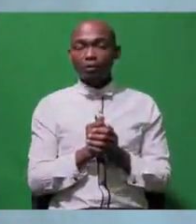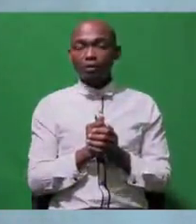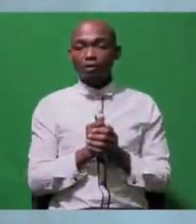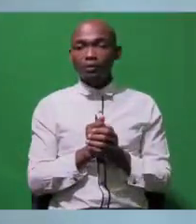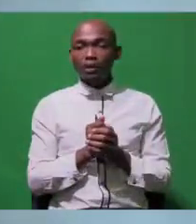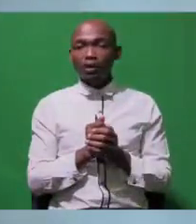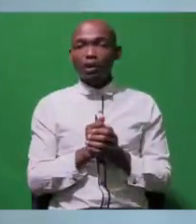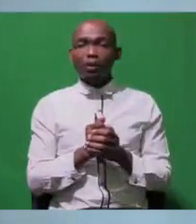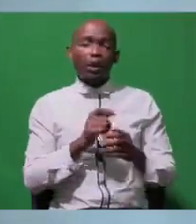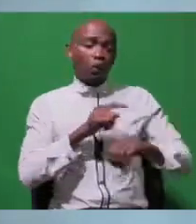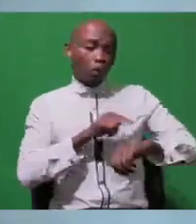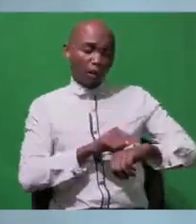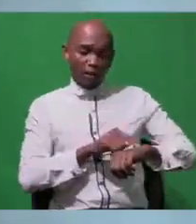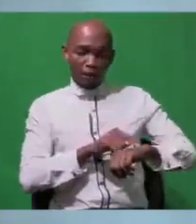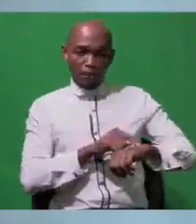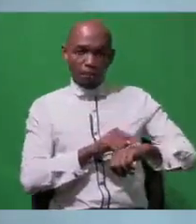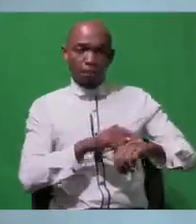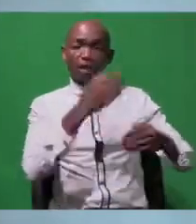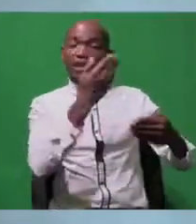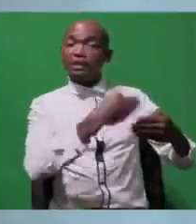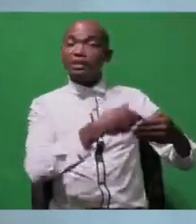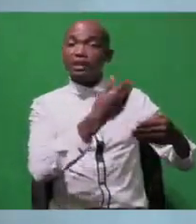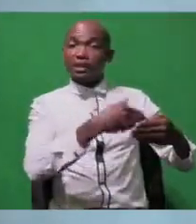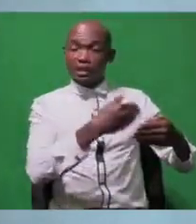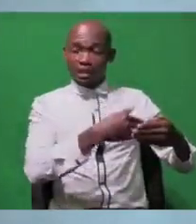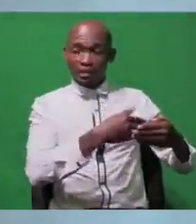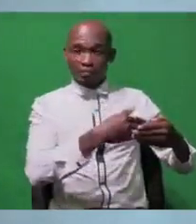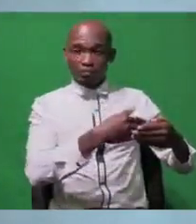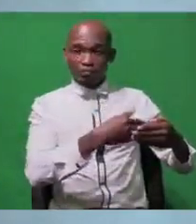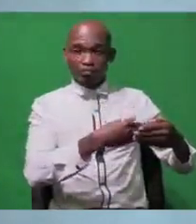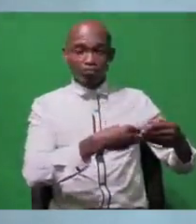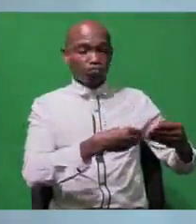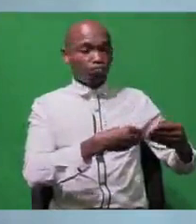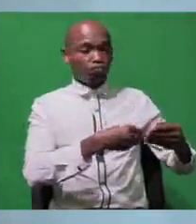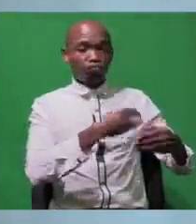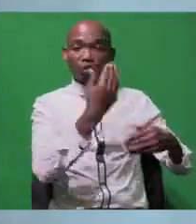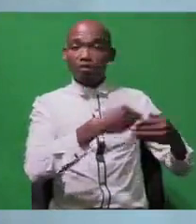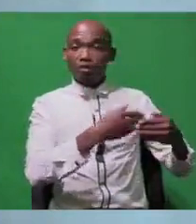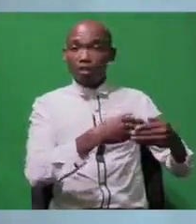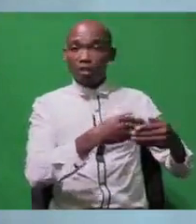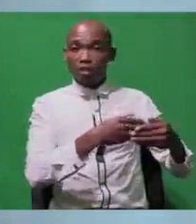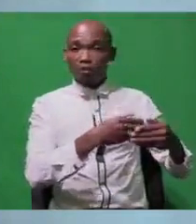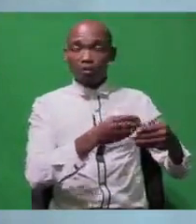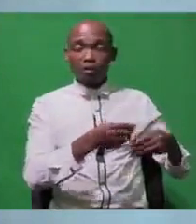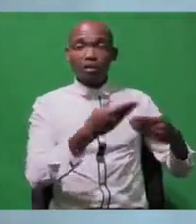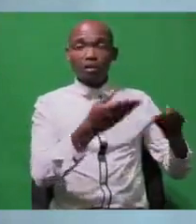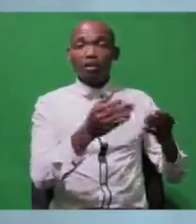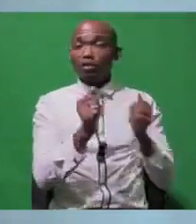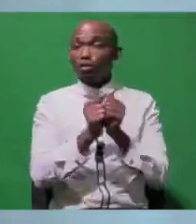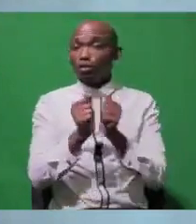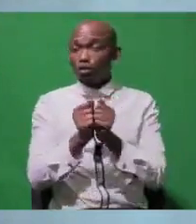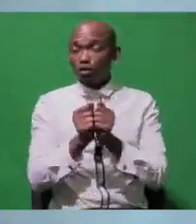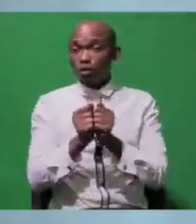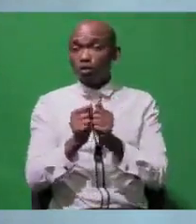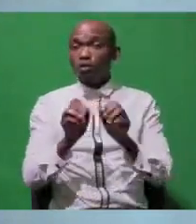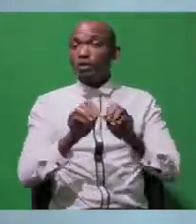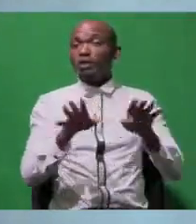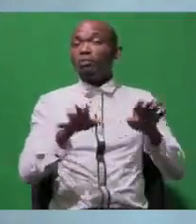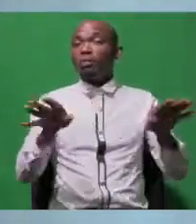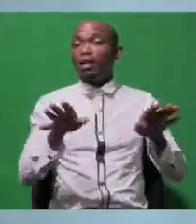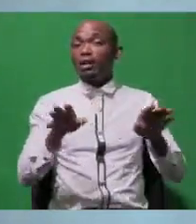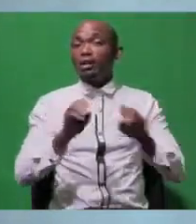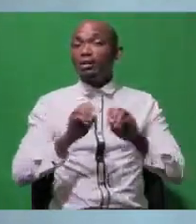When a trader buys goods to supplier the supplier will